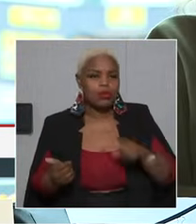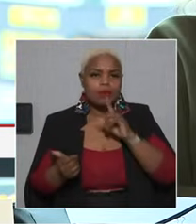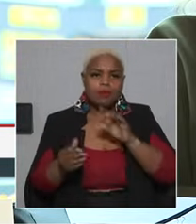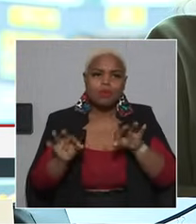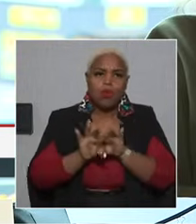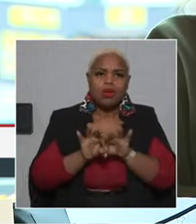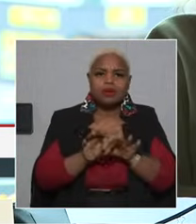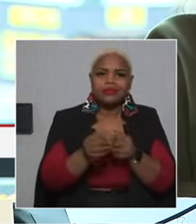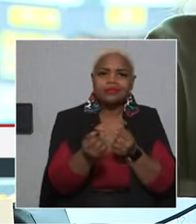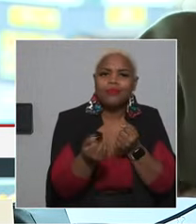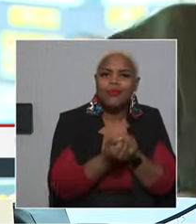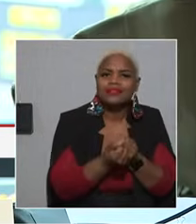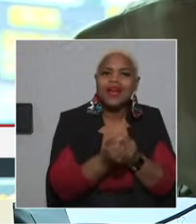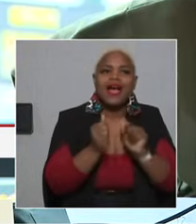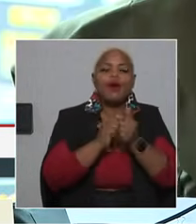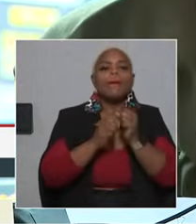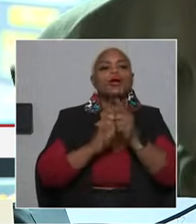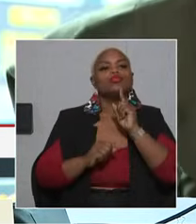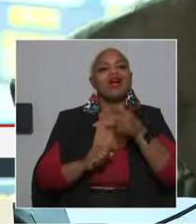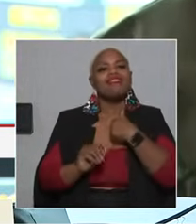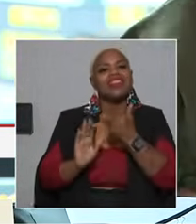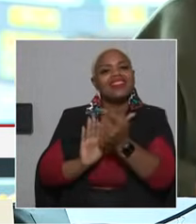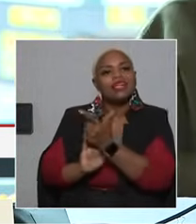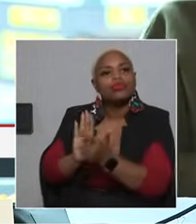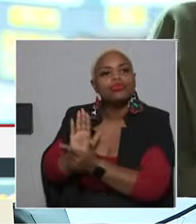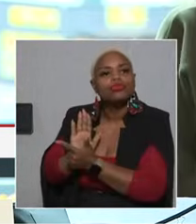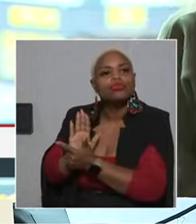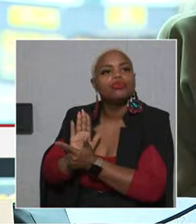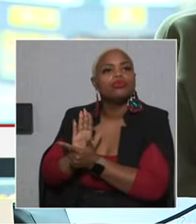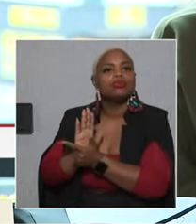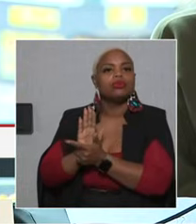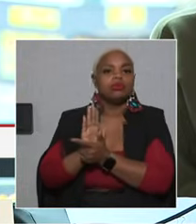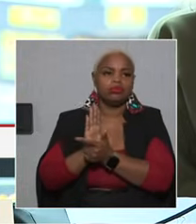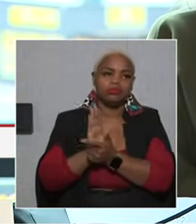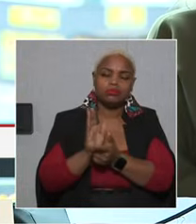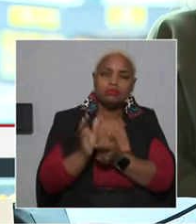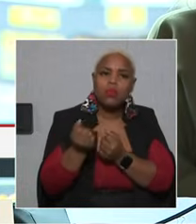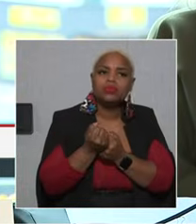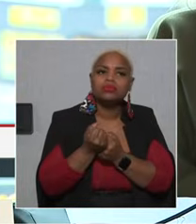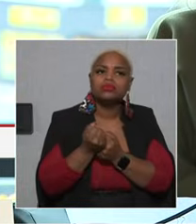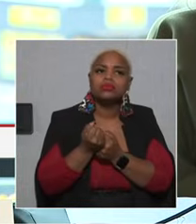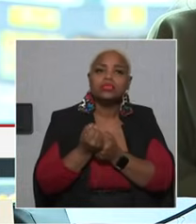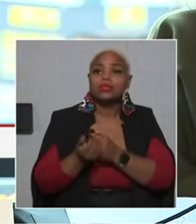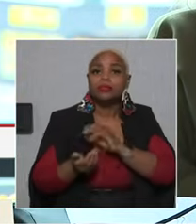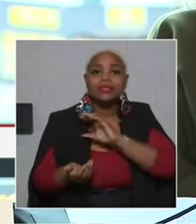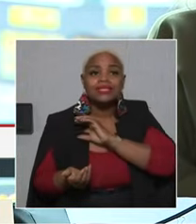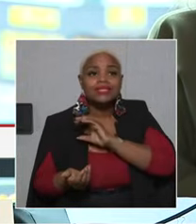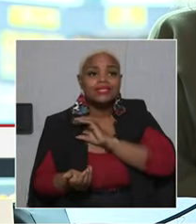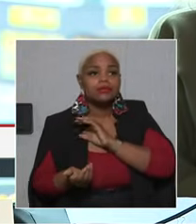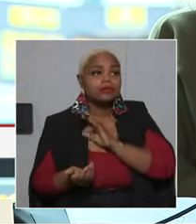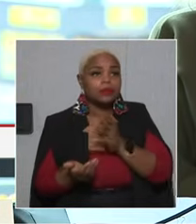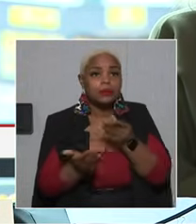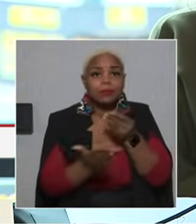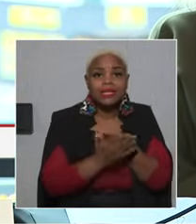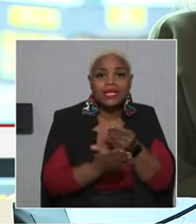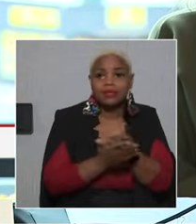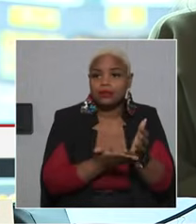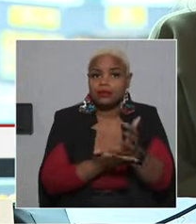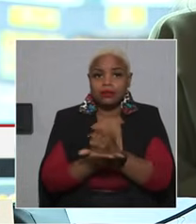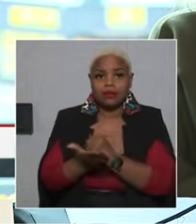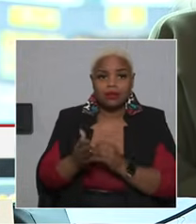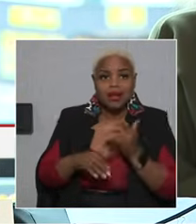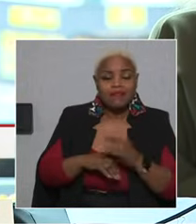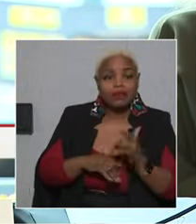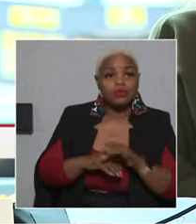legislation that supported what we needed as police officers passed during that time period, and it really helped to provide